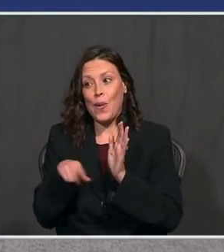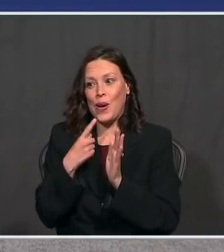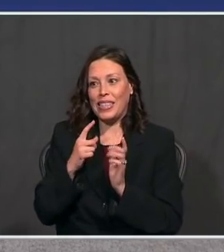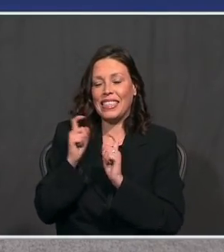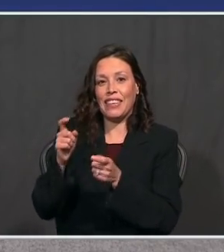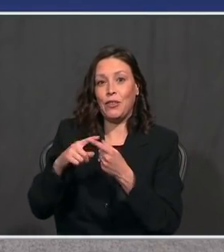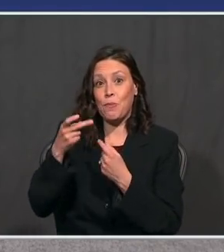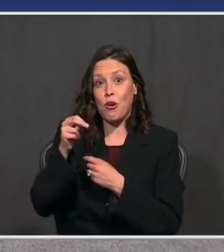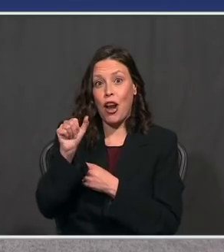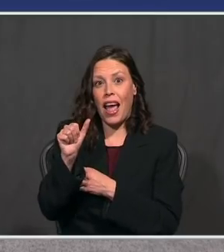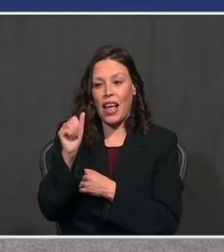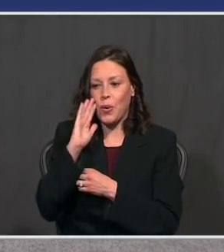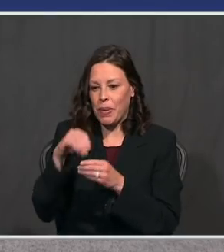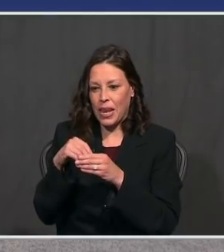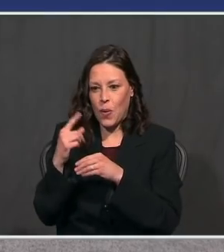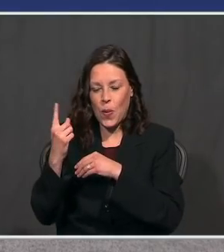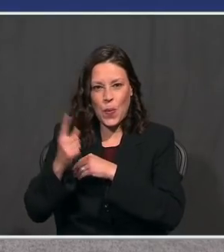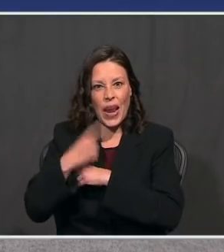it plus a day?